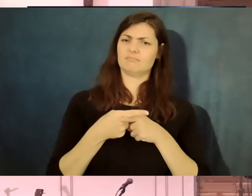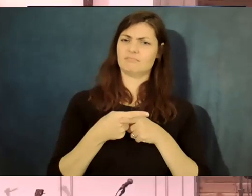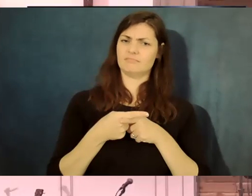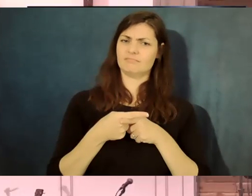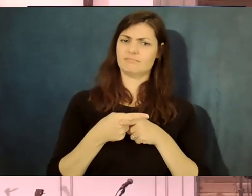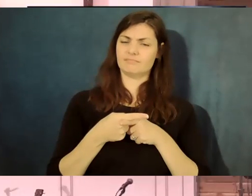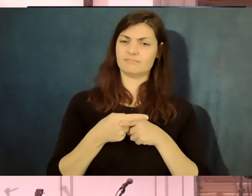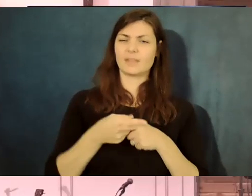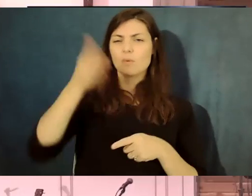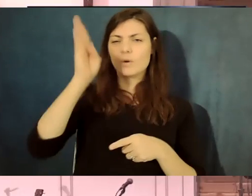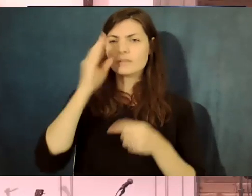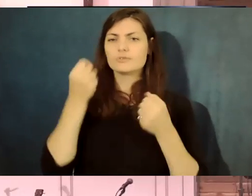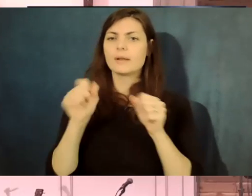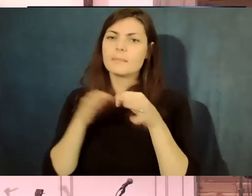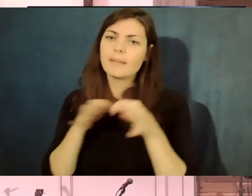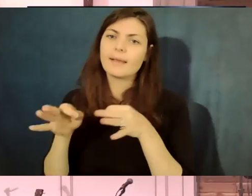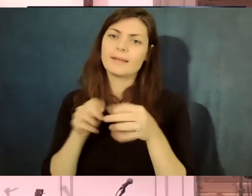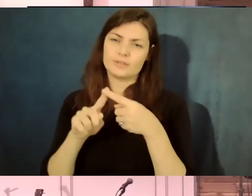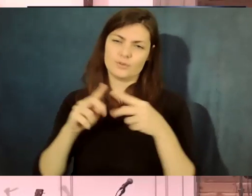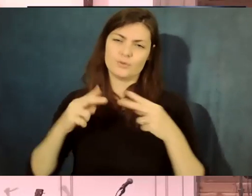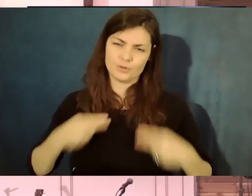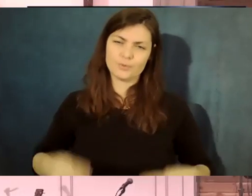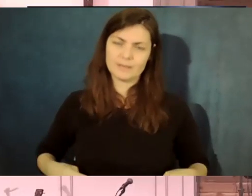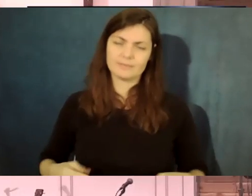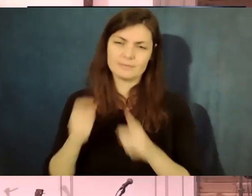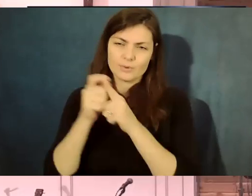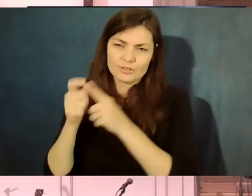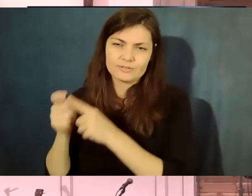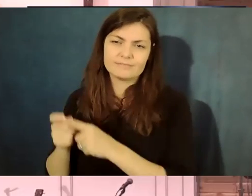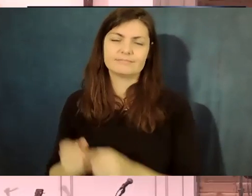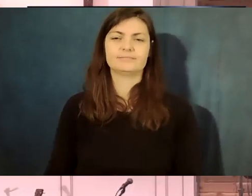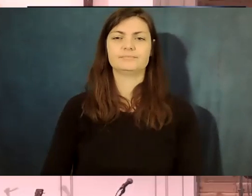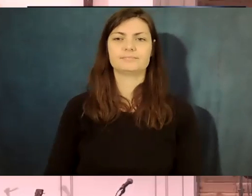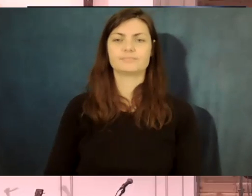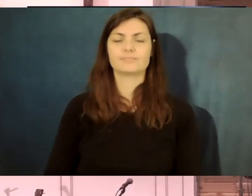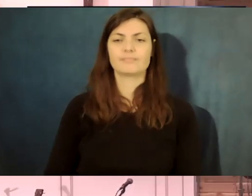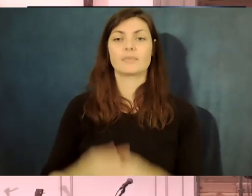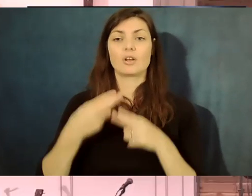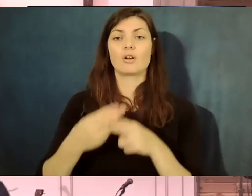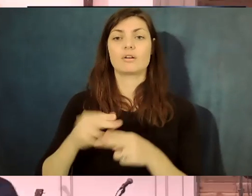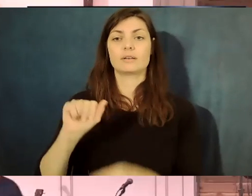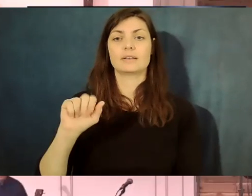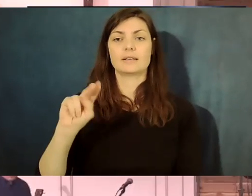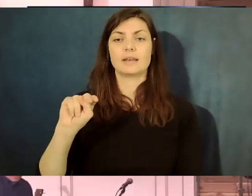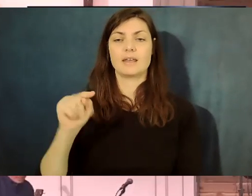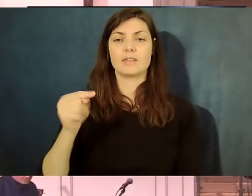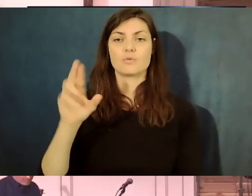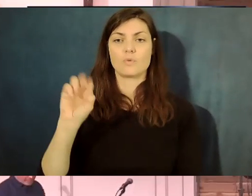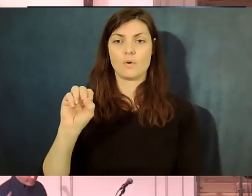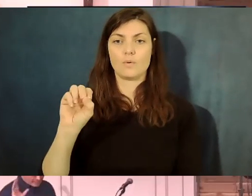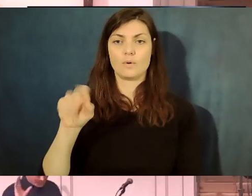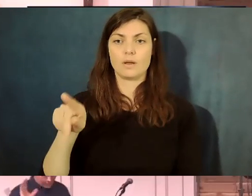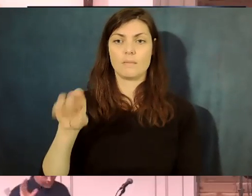in human terms. In literary terms, it's called anthropomorphism. God